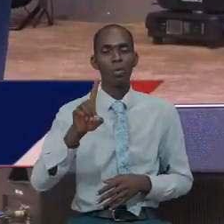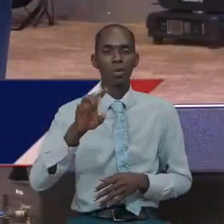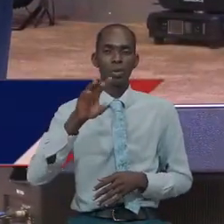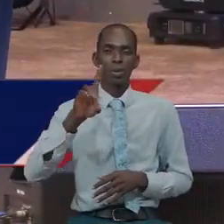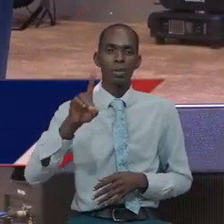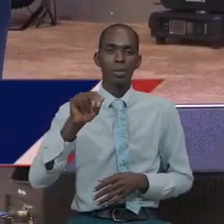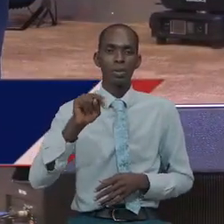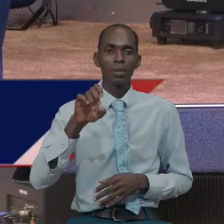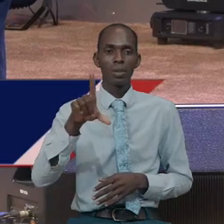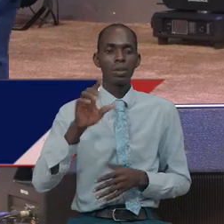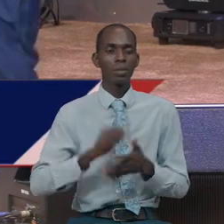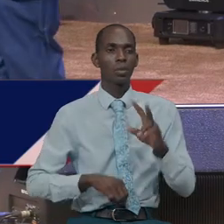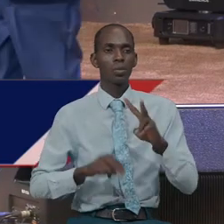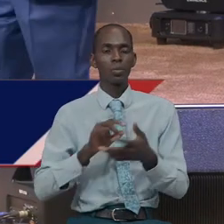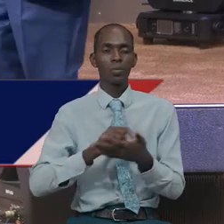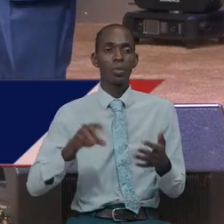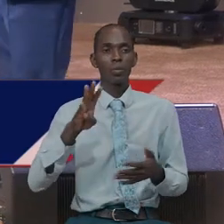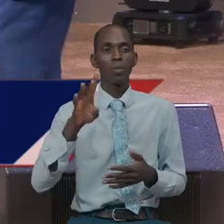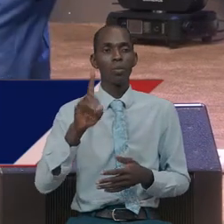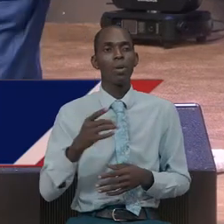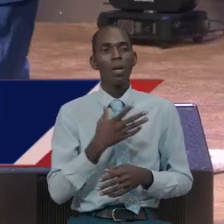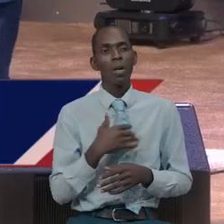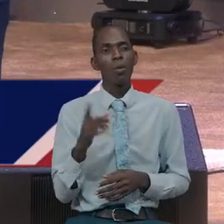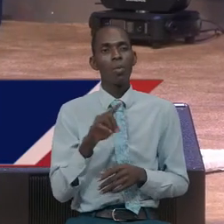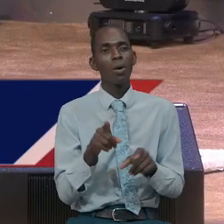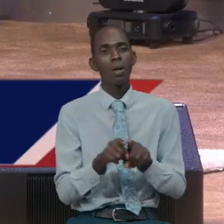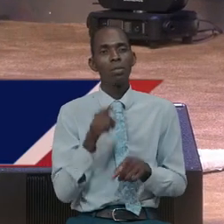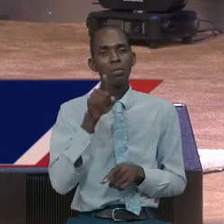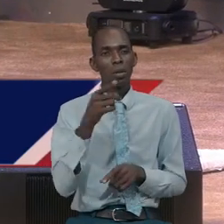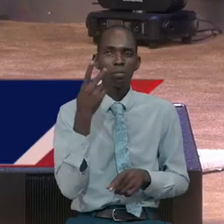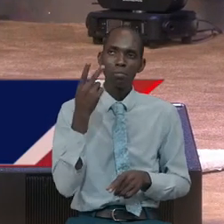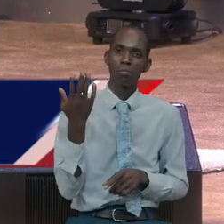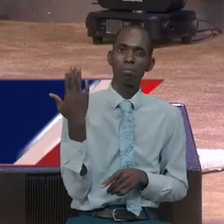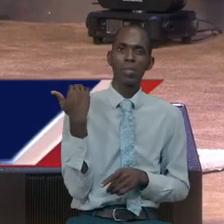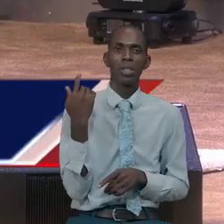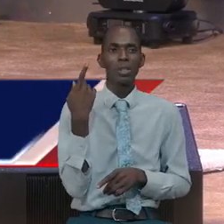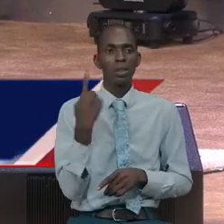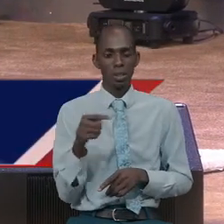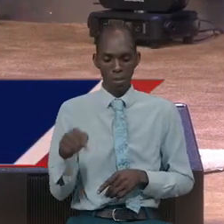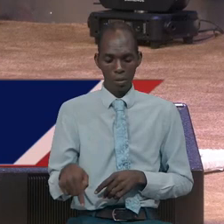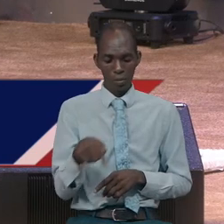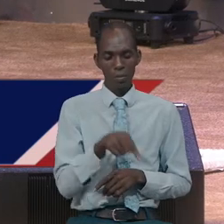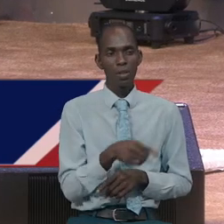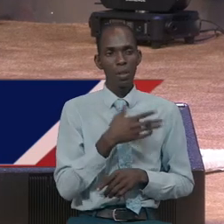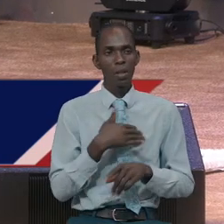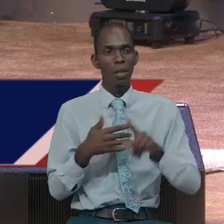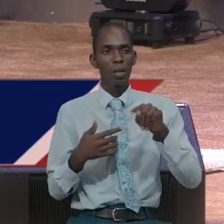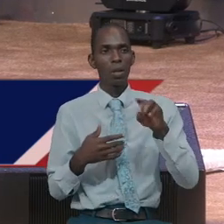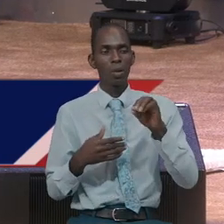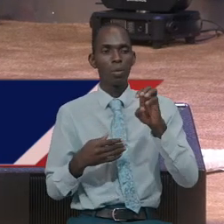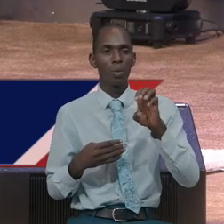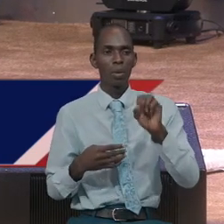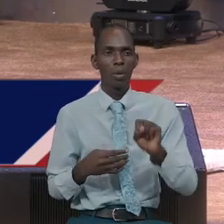Daniel chapter 2, reading from verse 41, and whereas thou sawest the feet